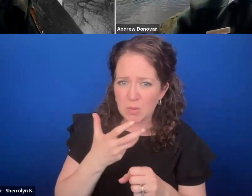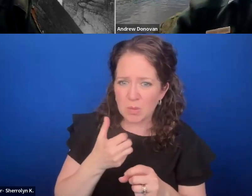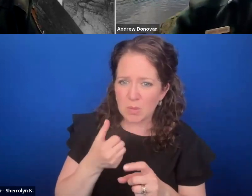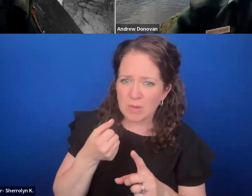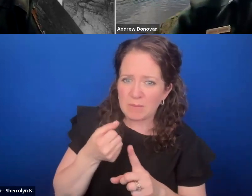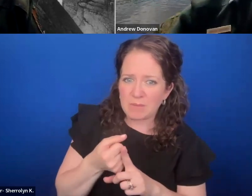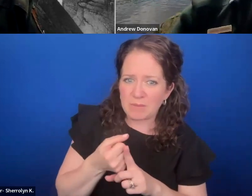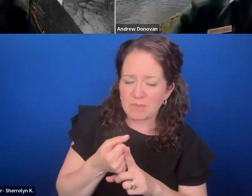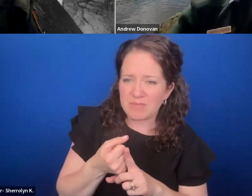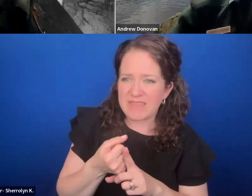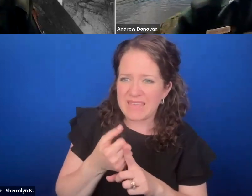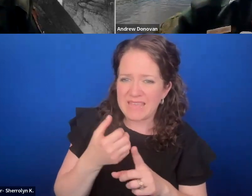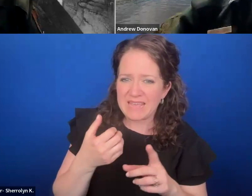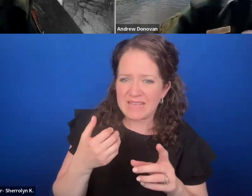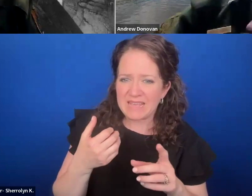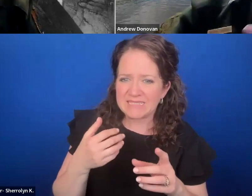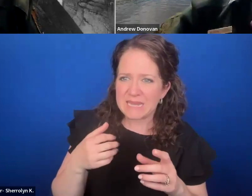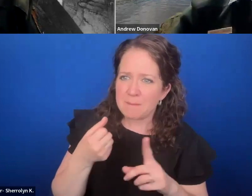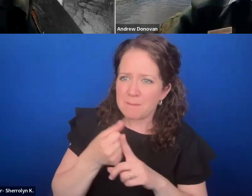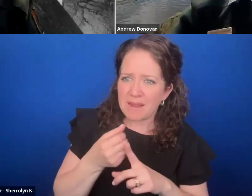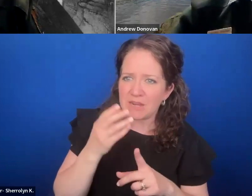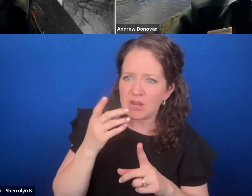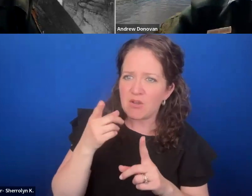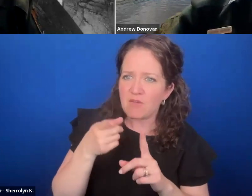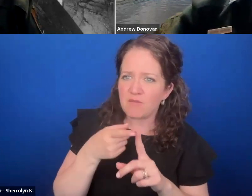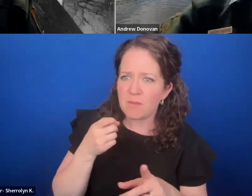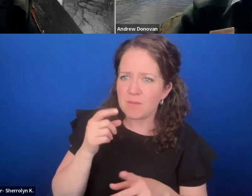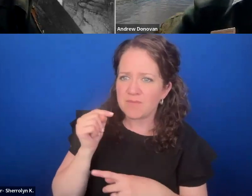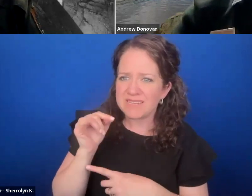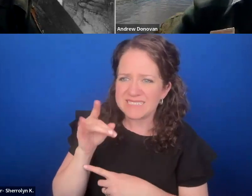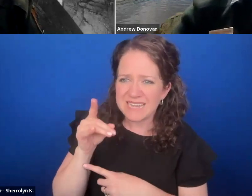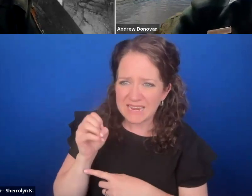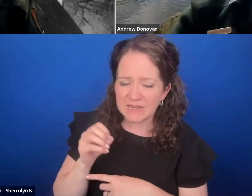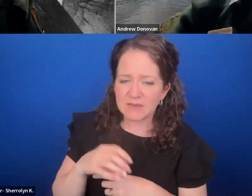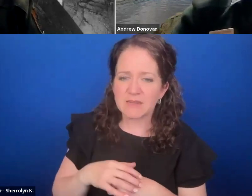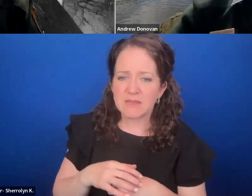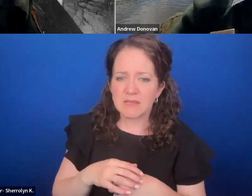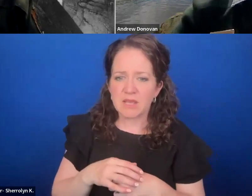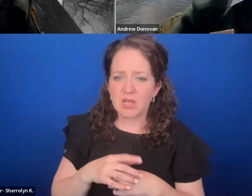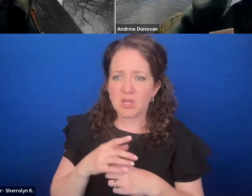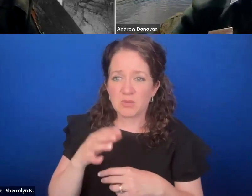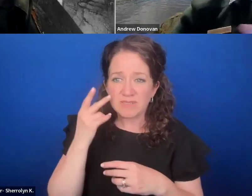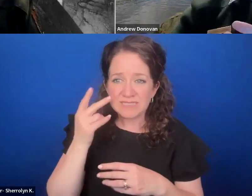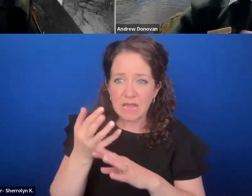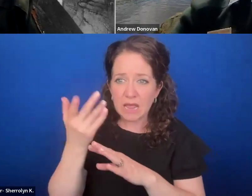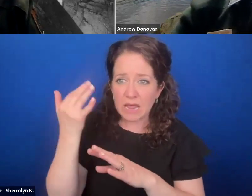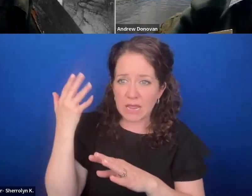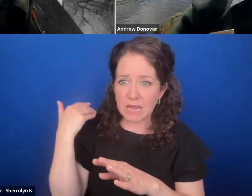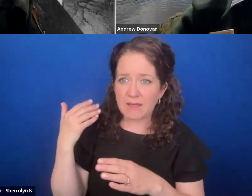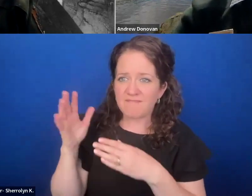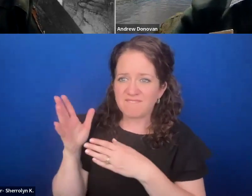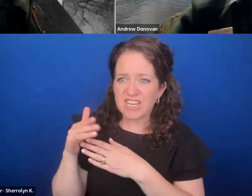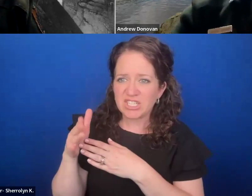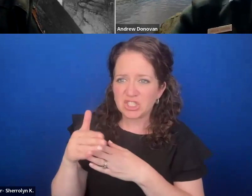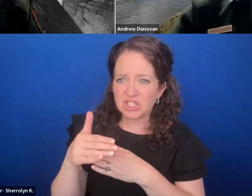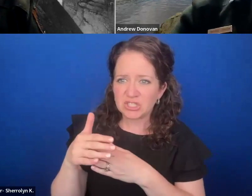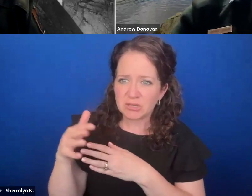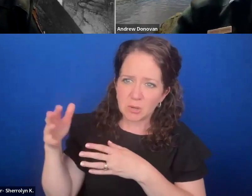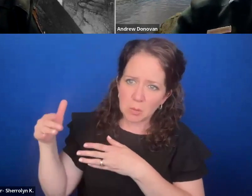You also see that as a spot where, especially historically, you'd have runs of fish depending on the